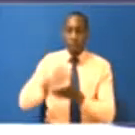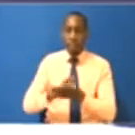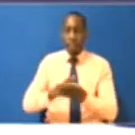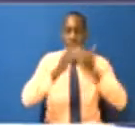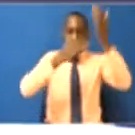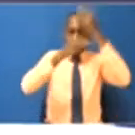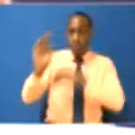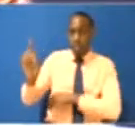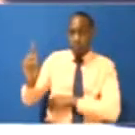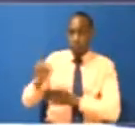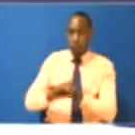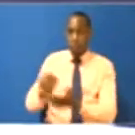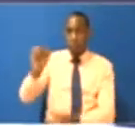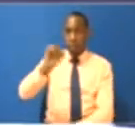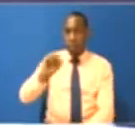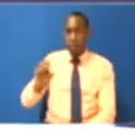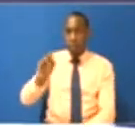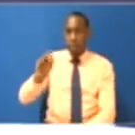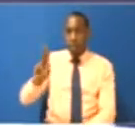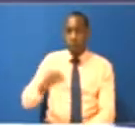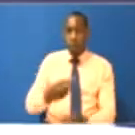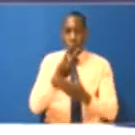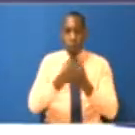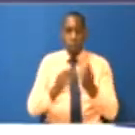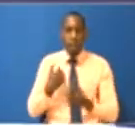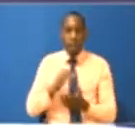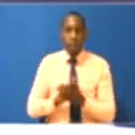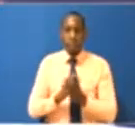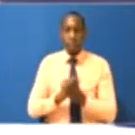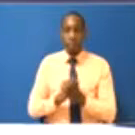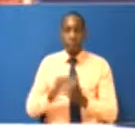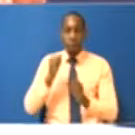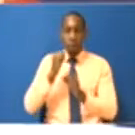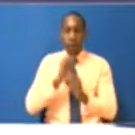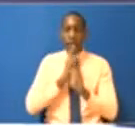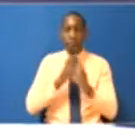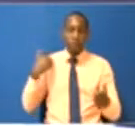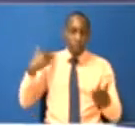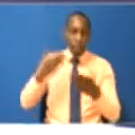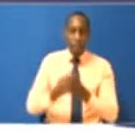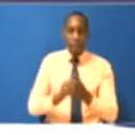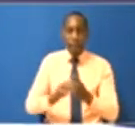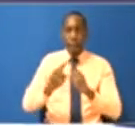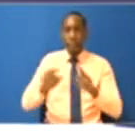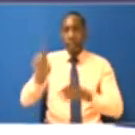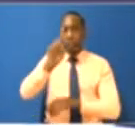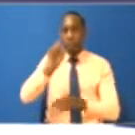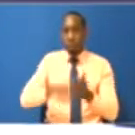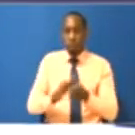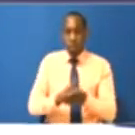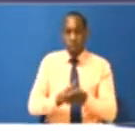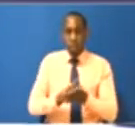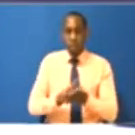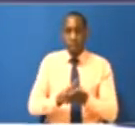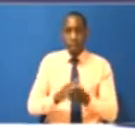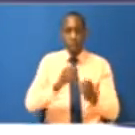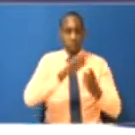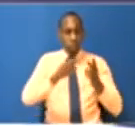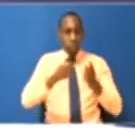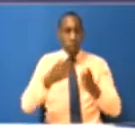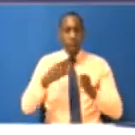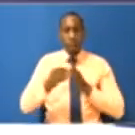the university of nairobi so they both have a track record but the question is do they have the leadership ability to transform the